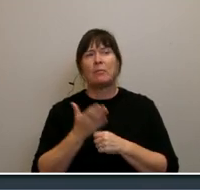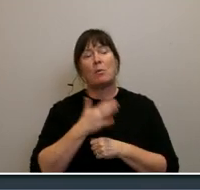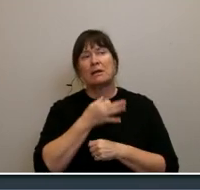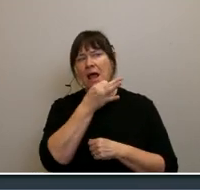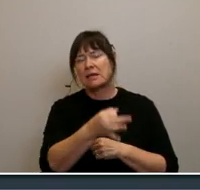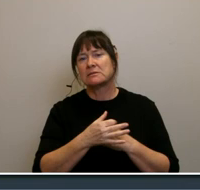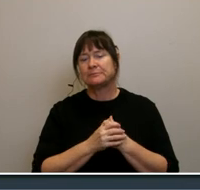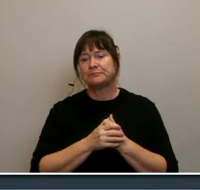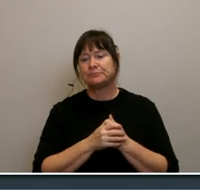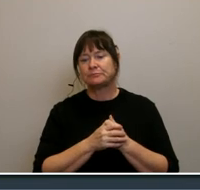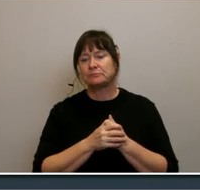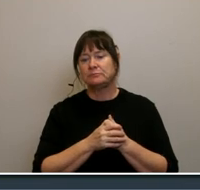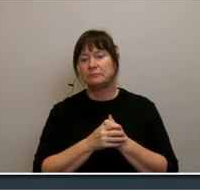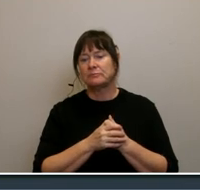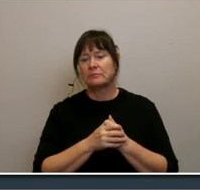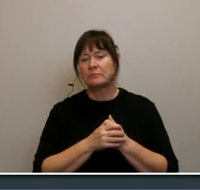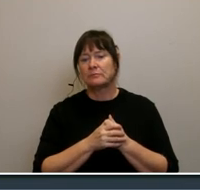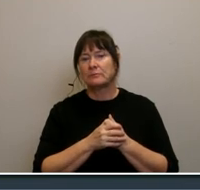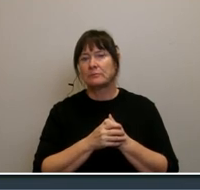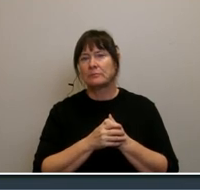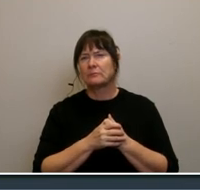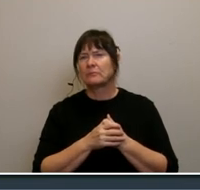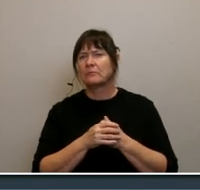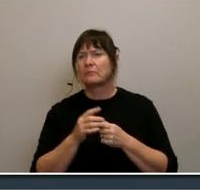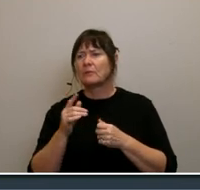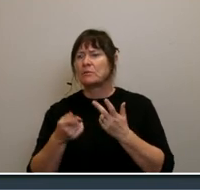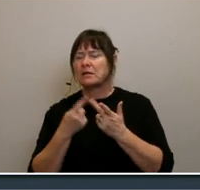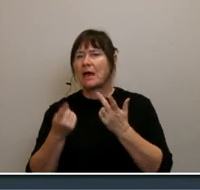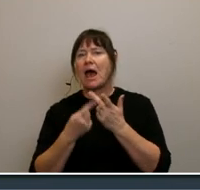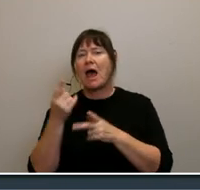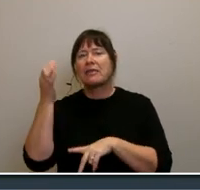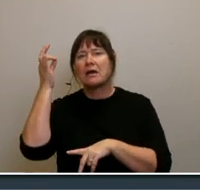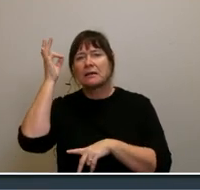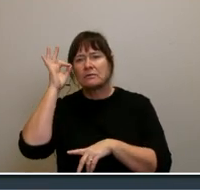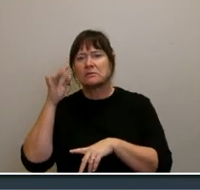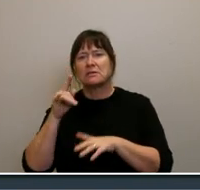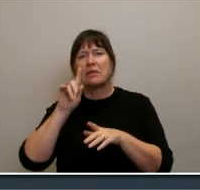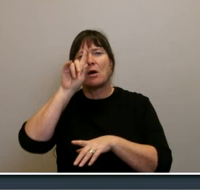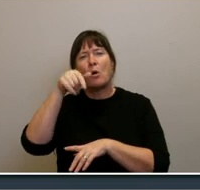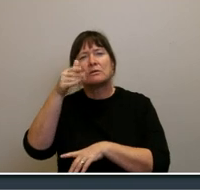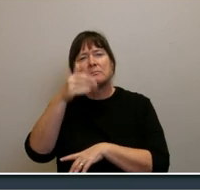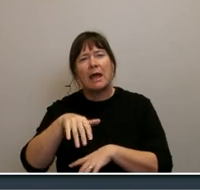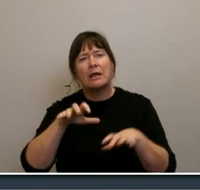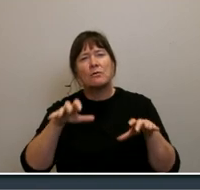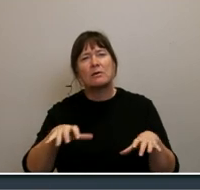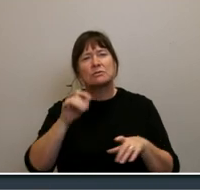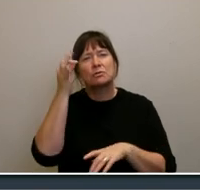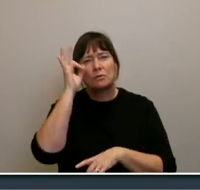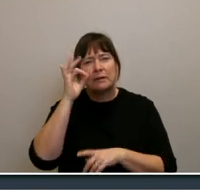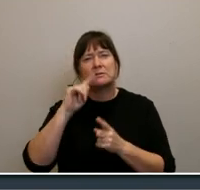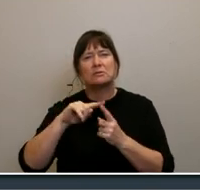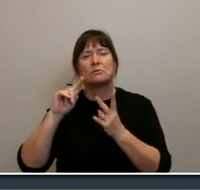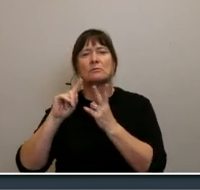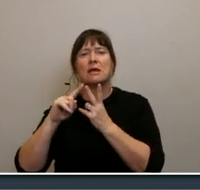just wanted to ask you what has happened with some other councils, such as the Regional Council, the Hawke's Bay Regional Council and Auckland City Council. Yeah. They've